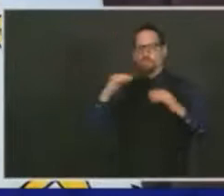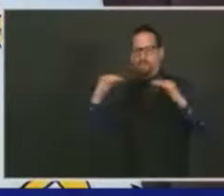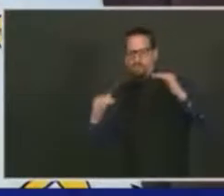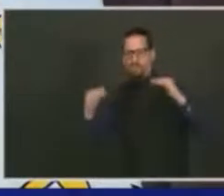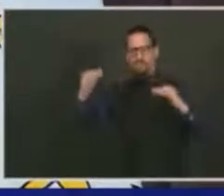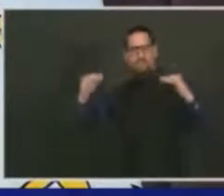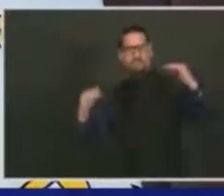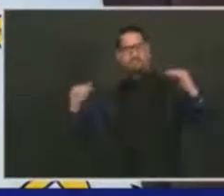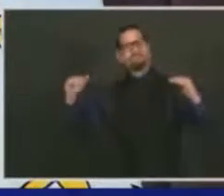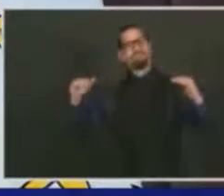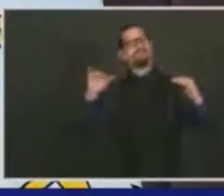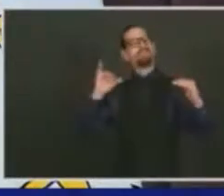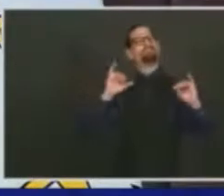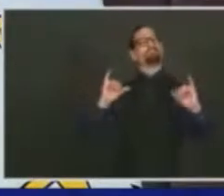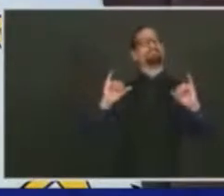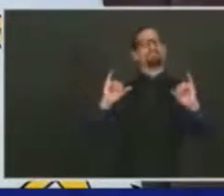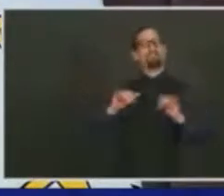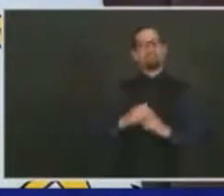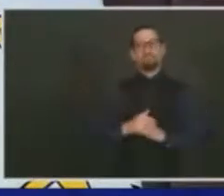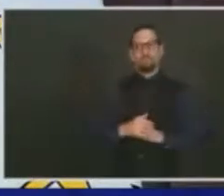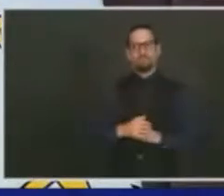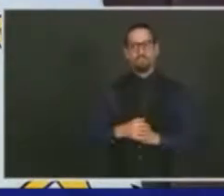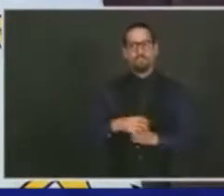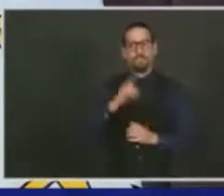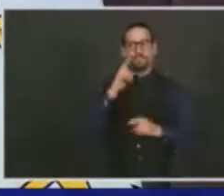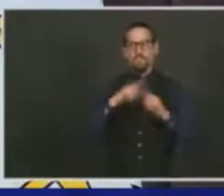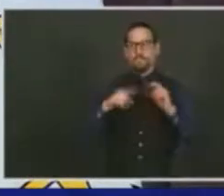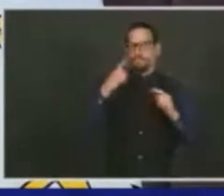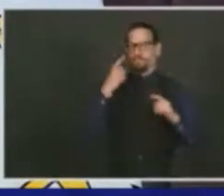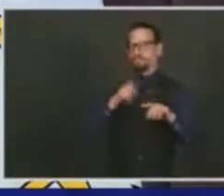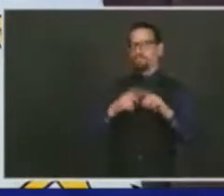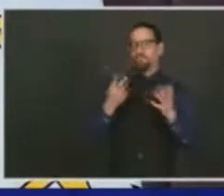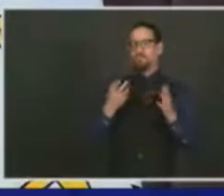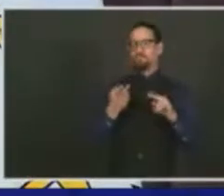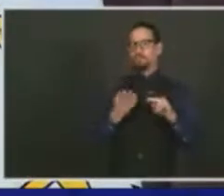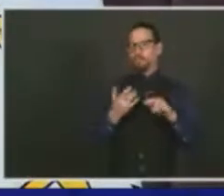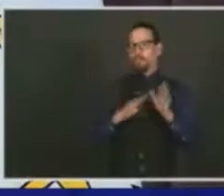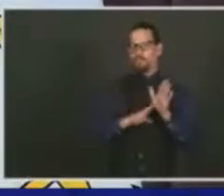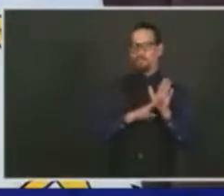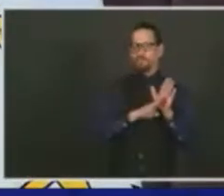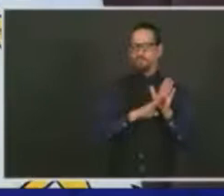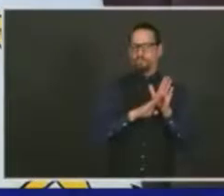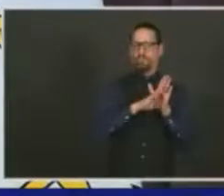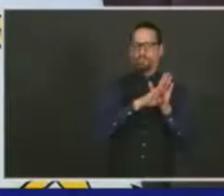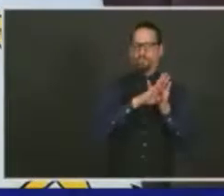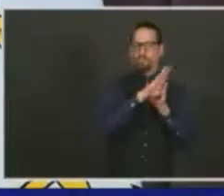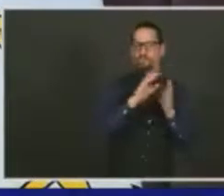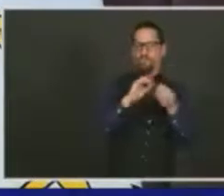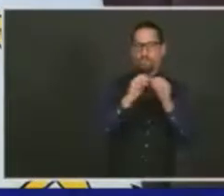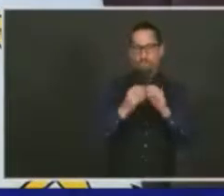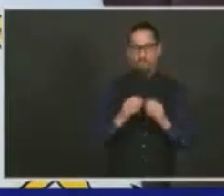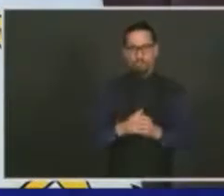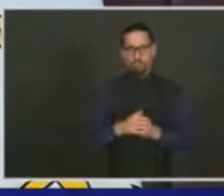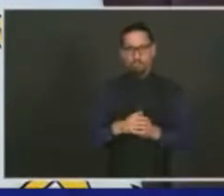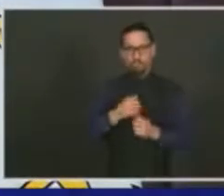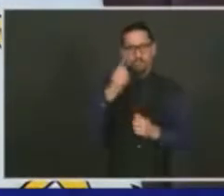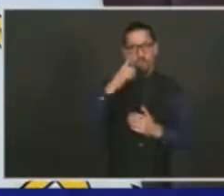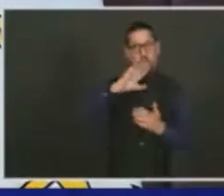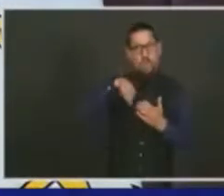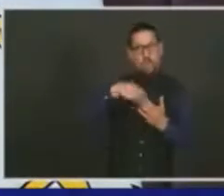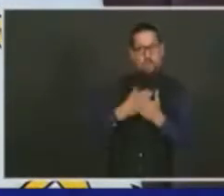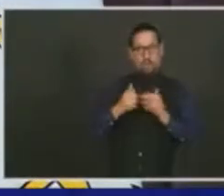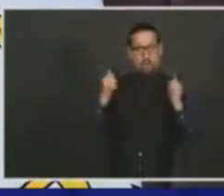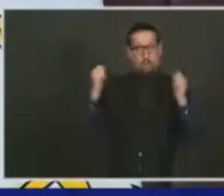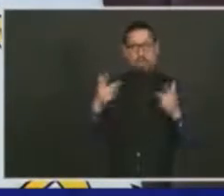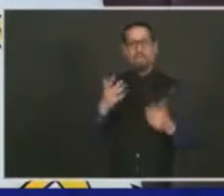general increasing trend we're seeing among people of all ages and in all communities, really